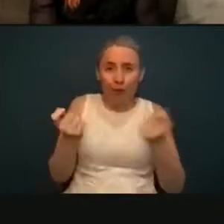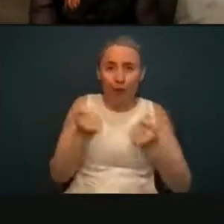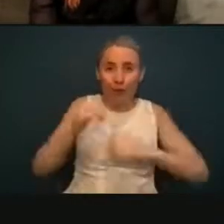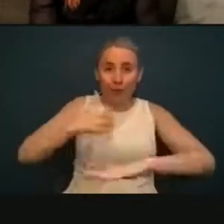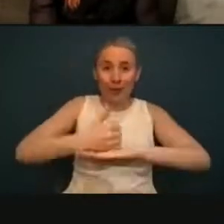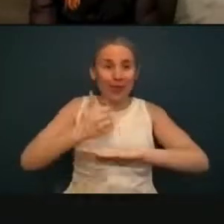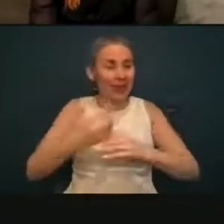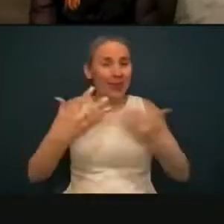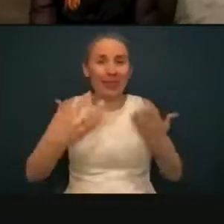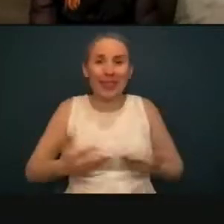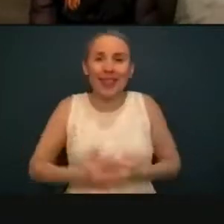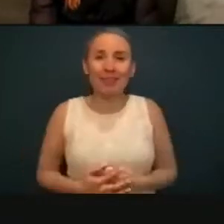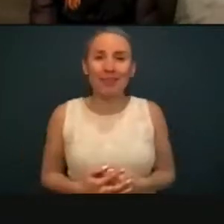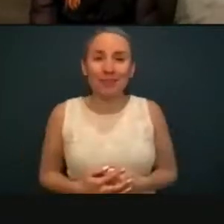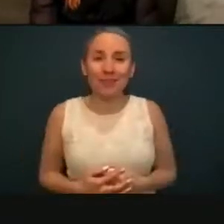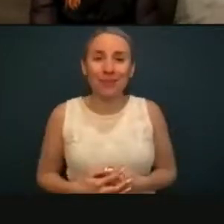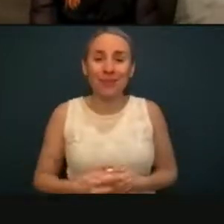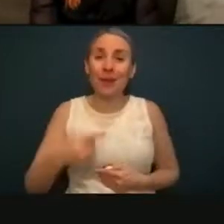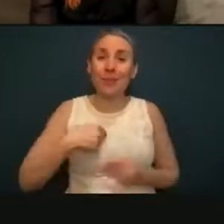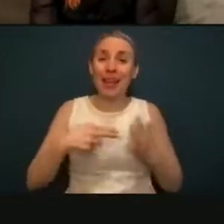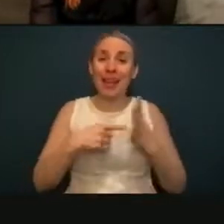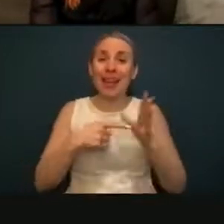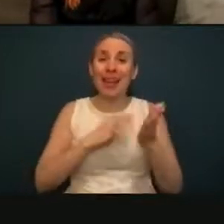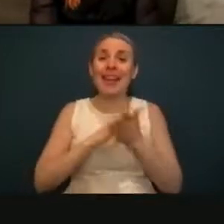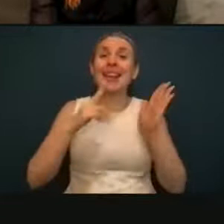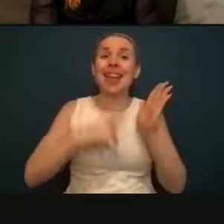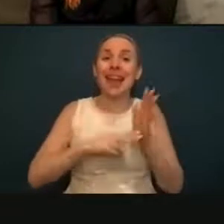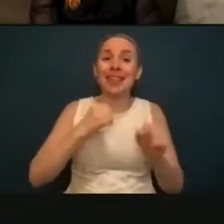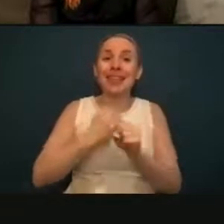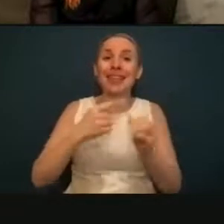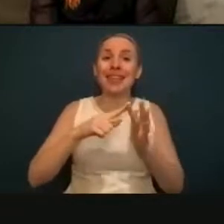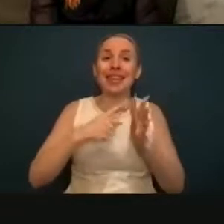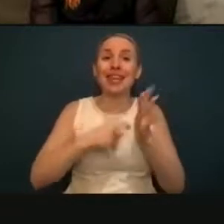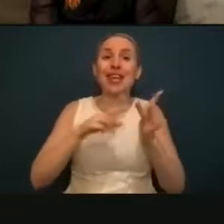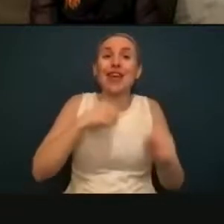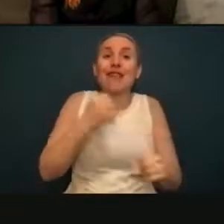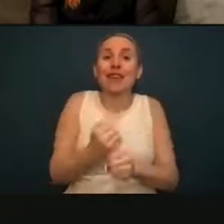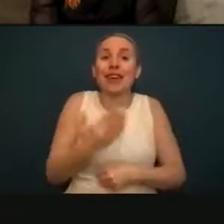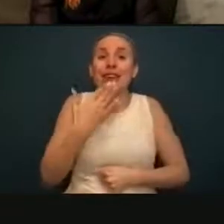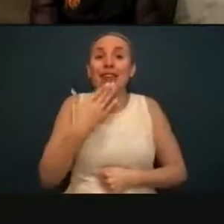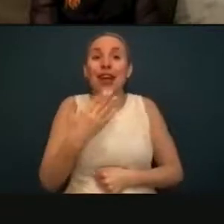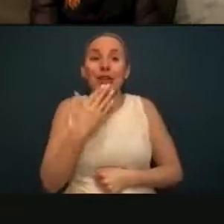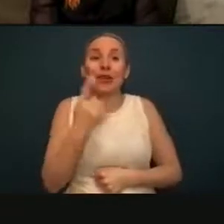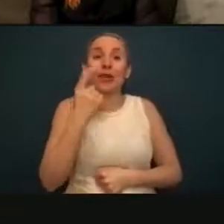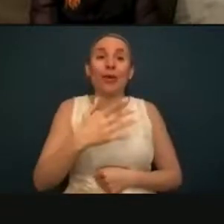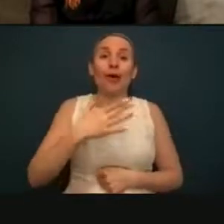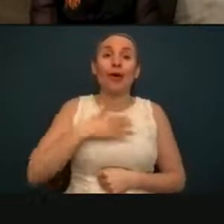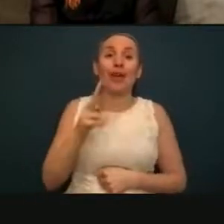insights tonight. I've been Nathan Geering. I just want to say thank you so much. One love, peace.